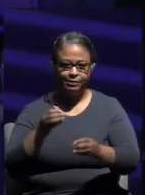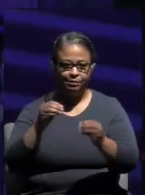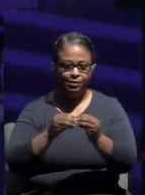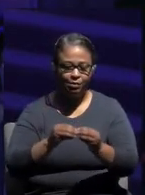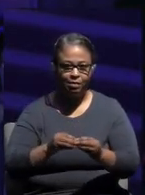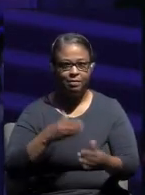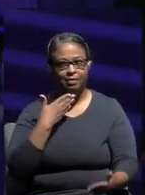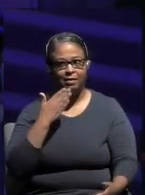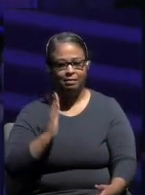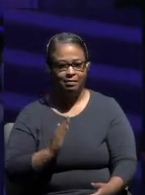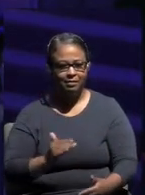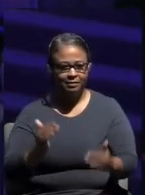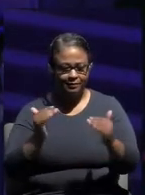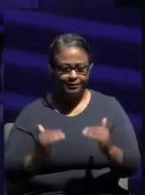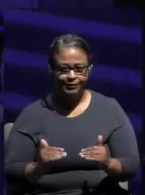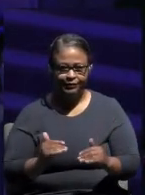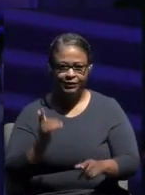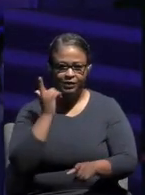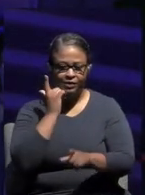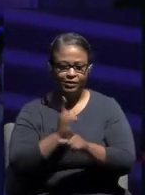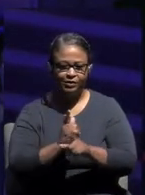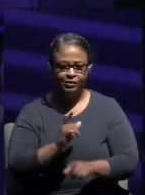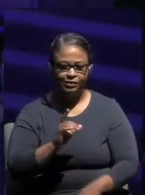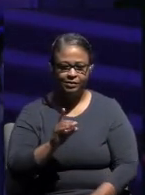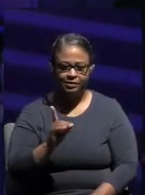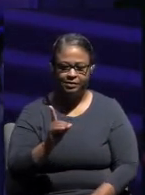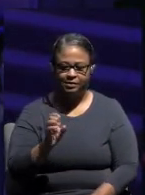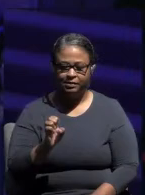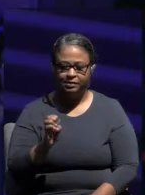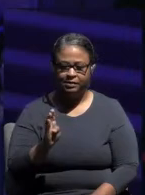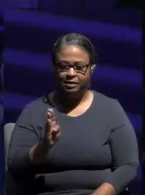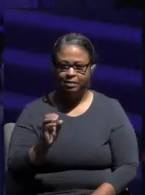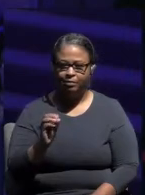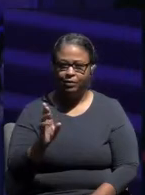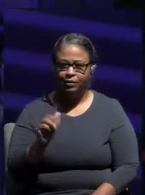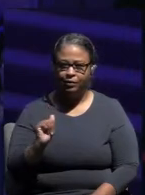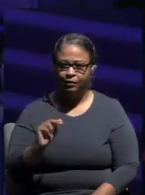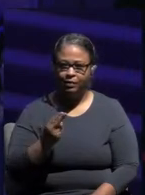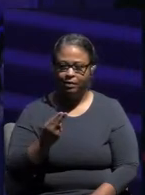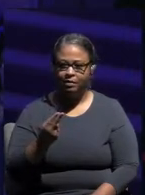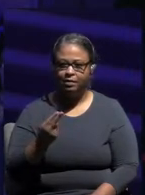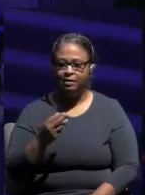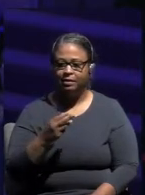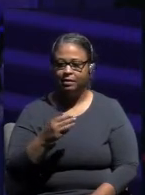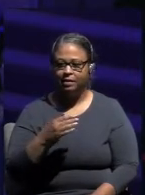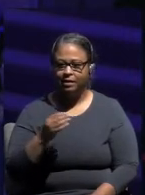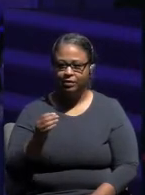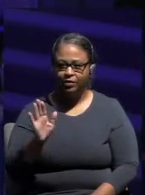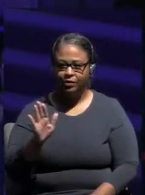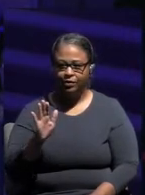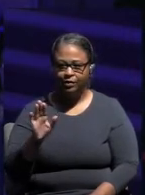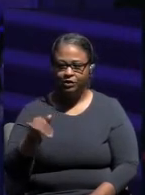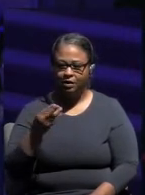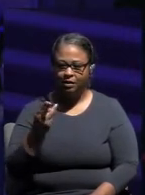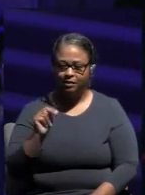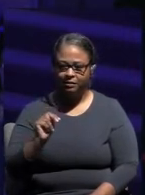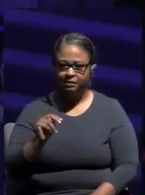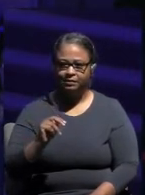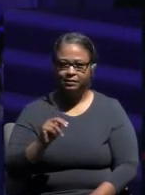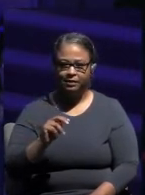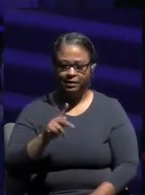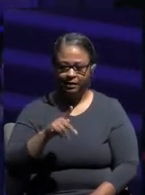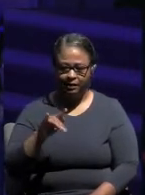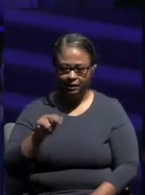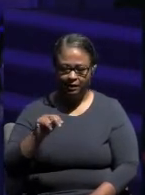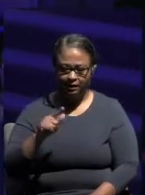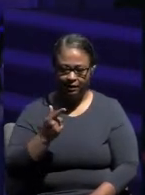Amen. Sister Deborah and Brother John King, thanking CLC for your prayers and